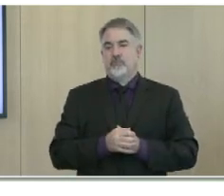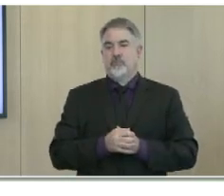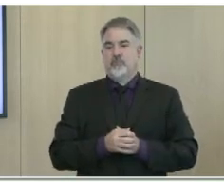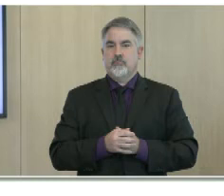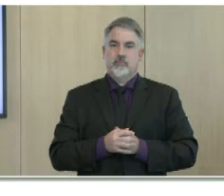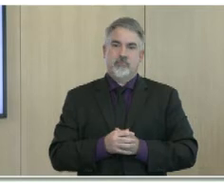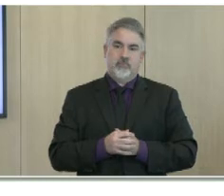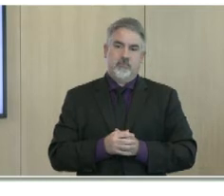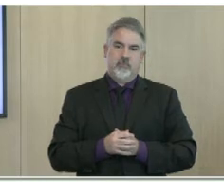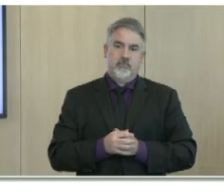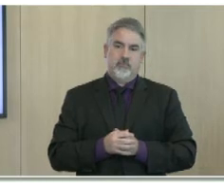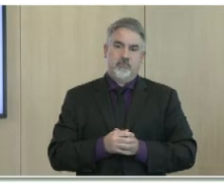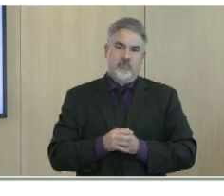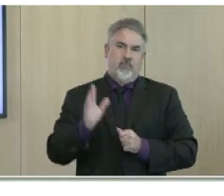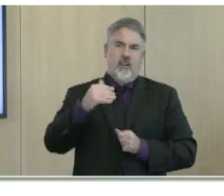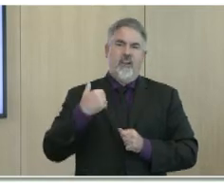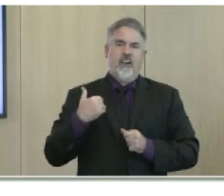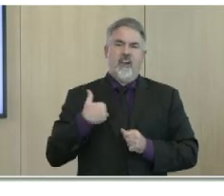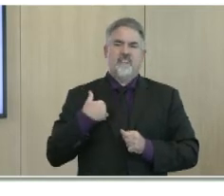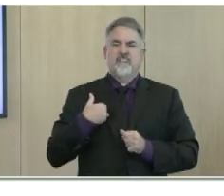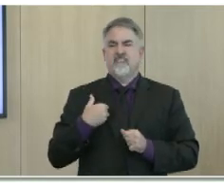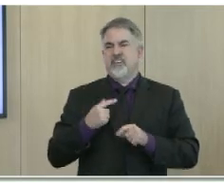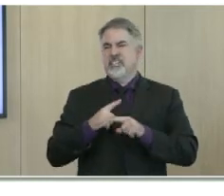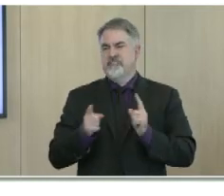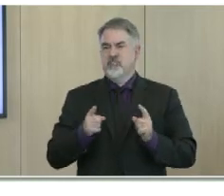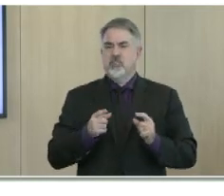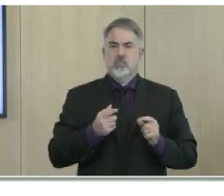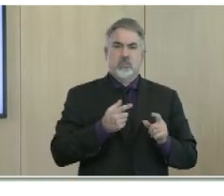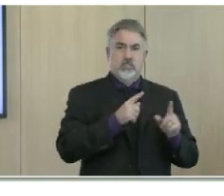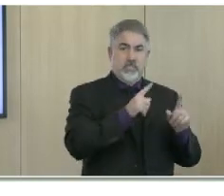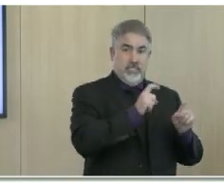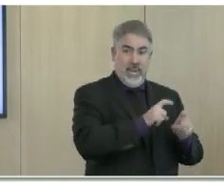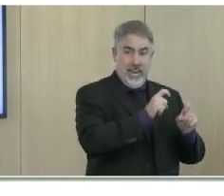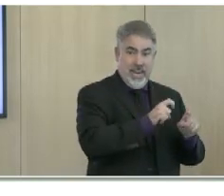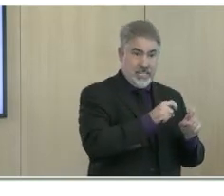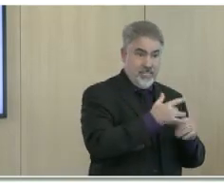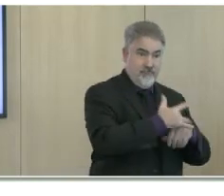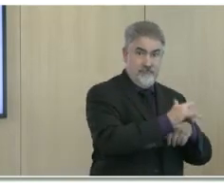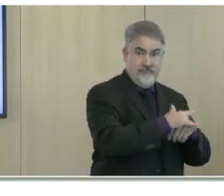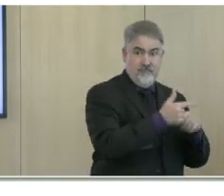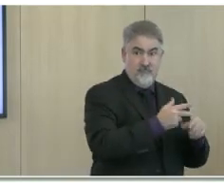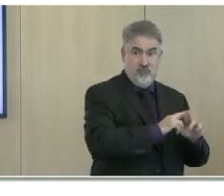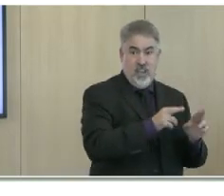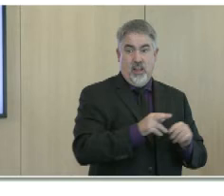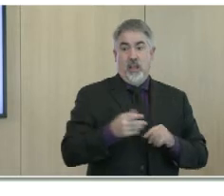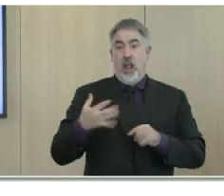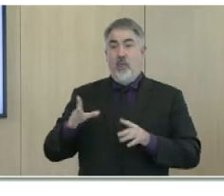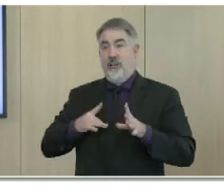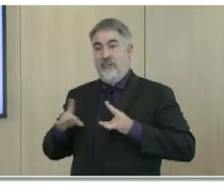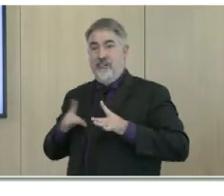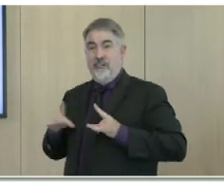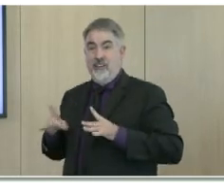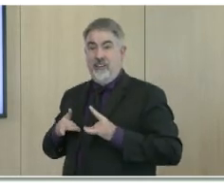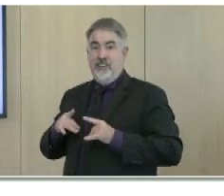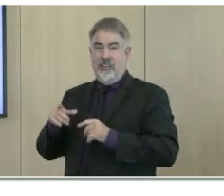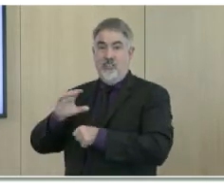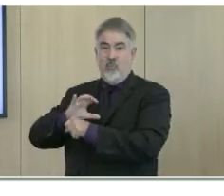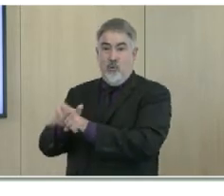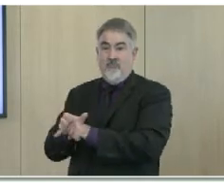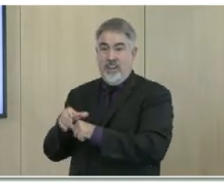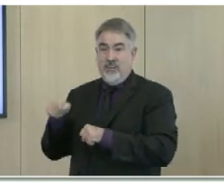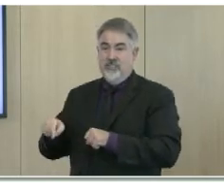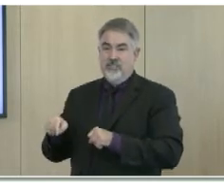is a vast difference between the number of tests being conducted and the positive cases being reported, and we hope to see this trend